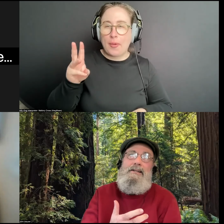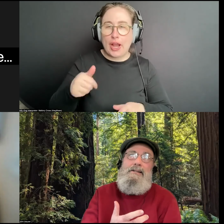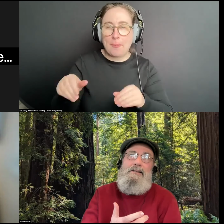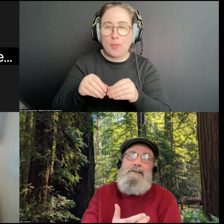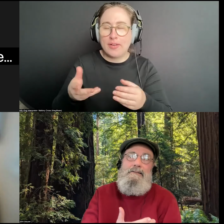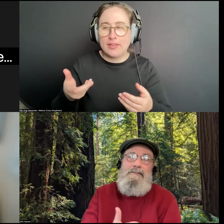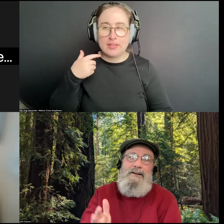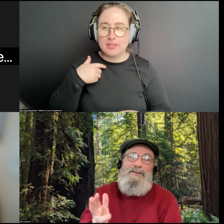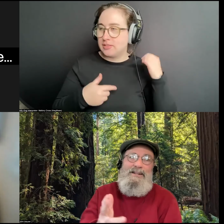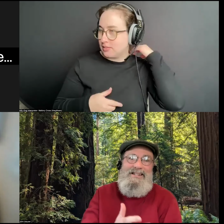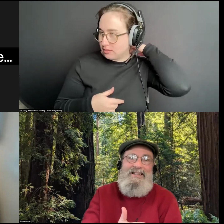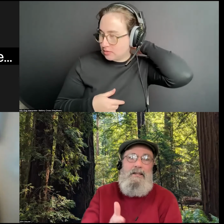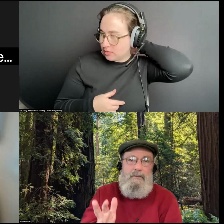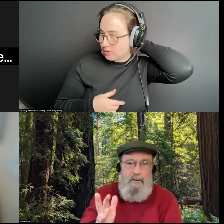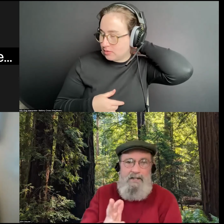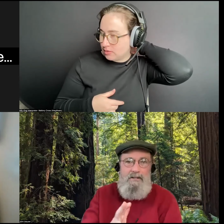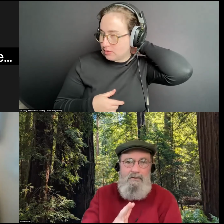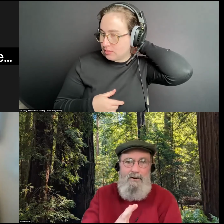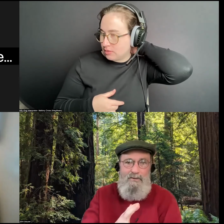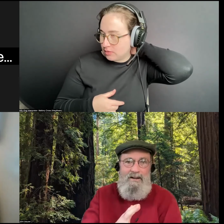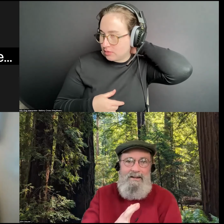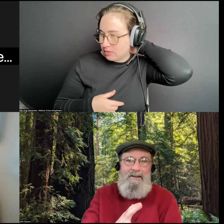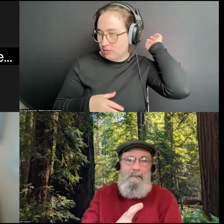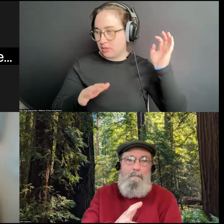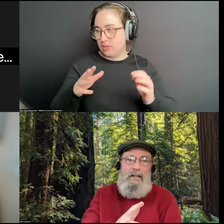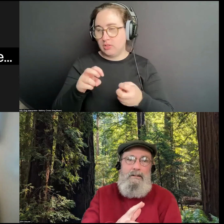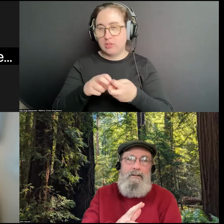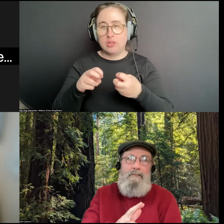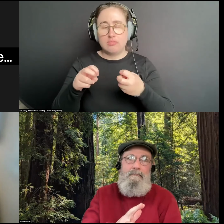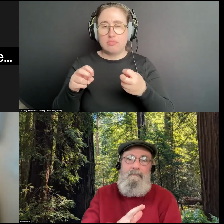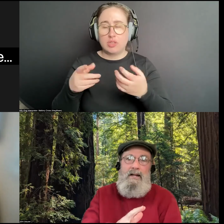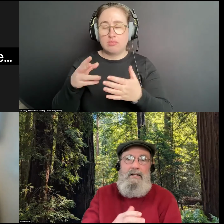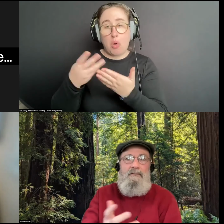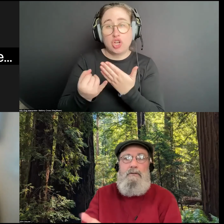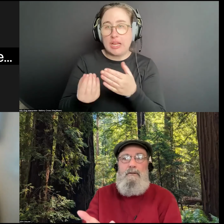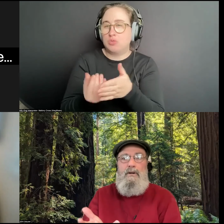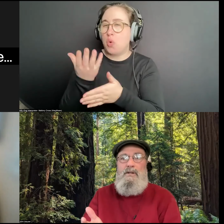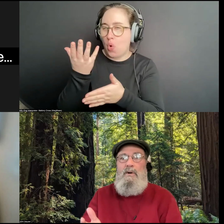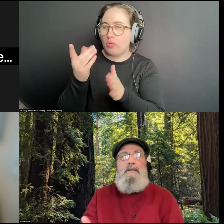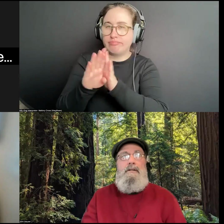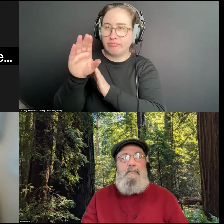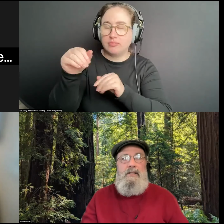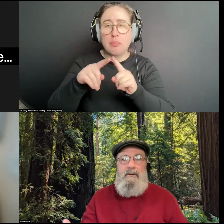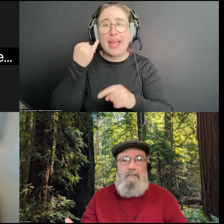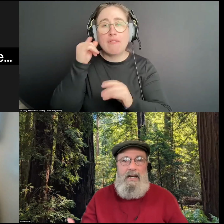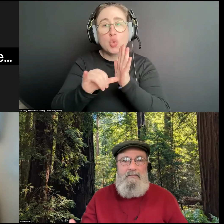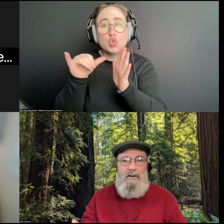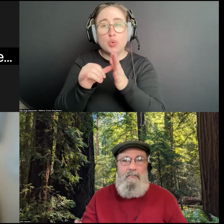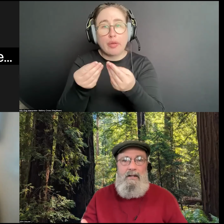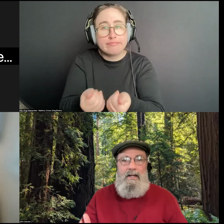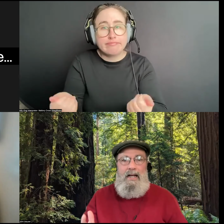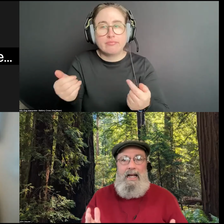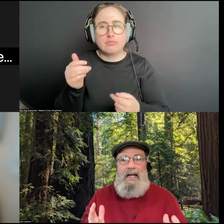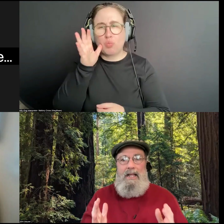sustainability is, you know, it's the project has grown, but if YouTube goes away, there's going to be some other